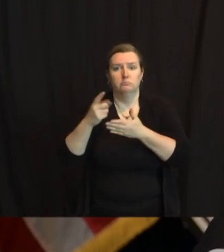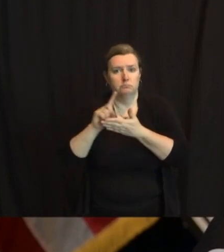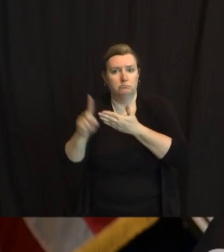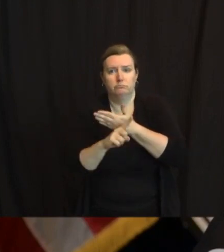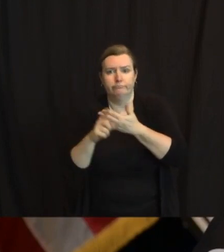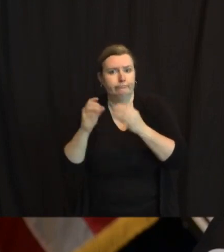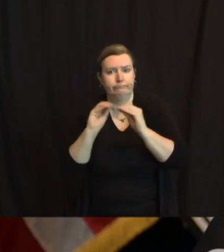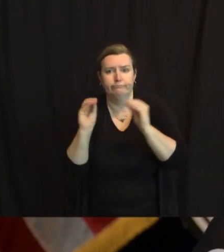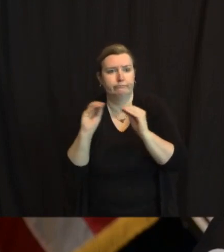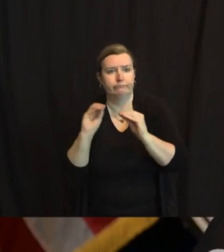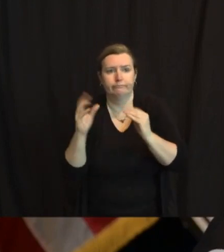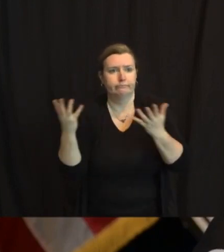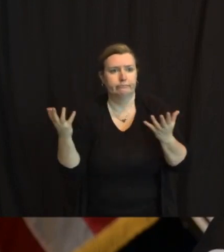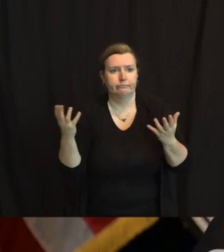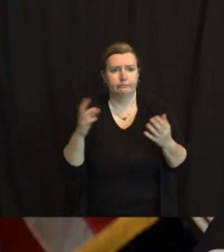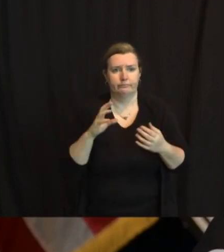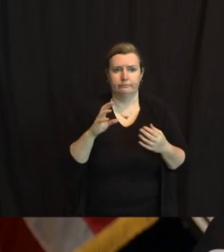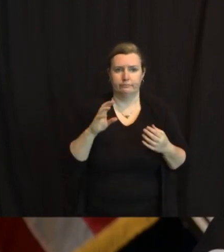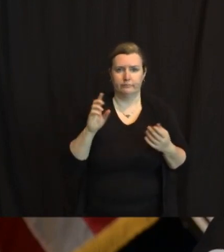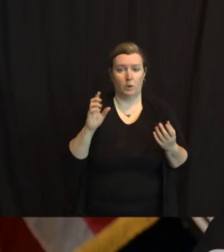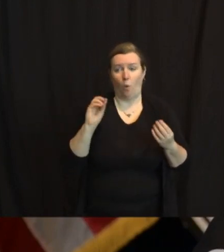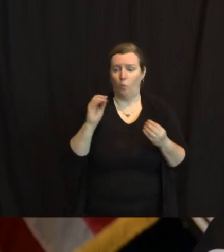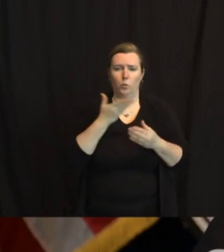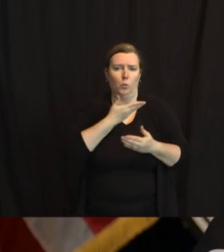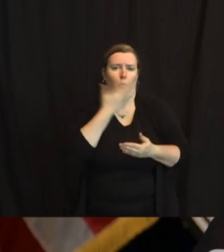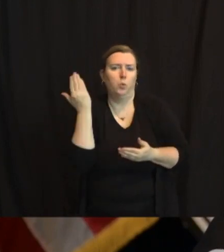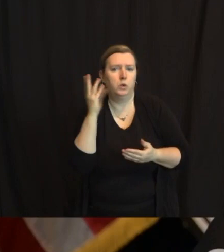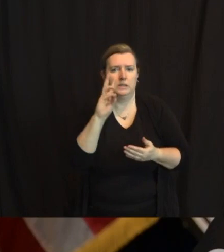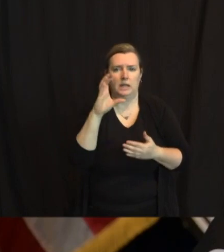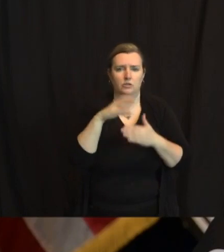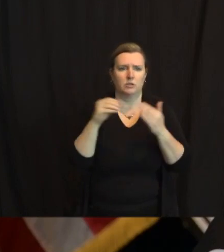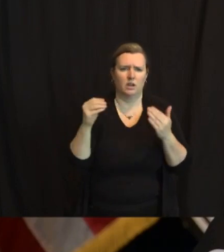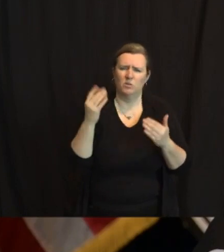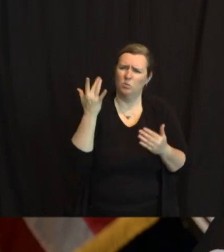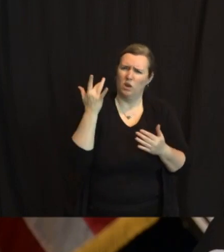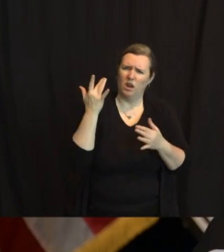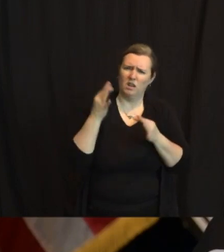payment. Curious if you know what the reason for the delay is there?